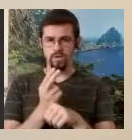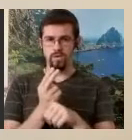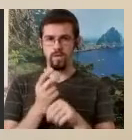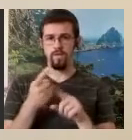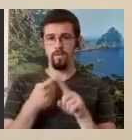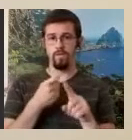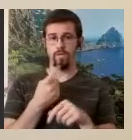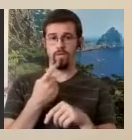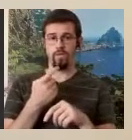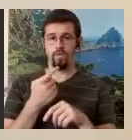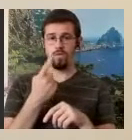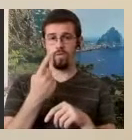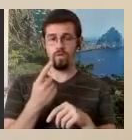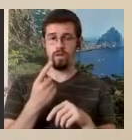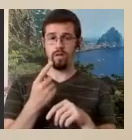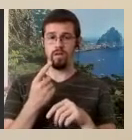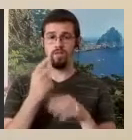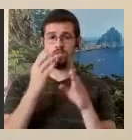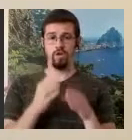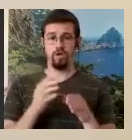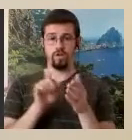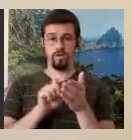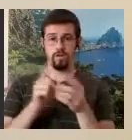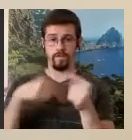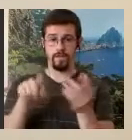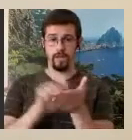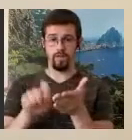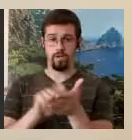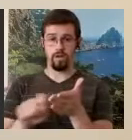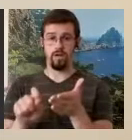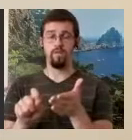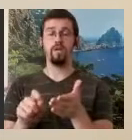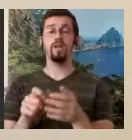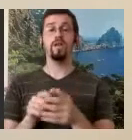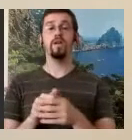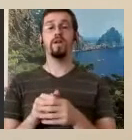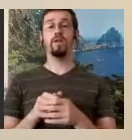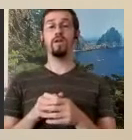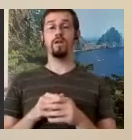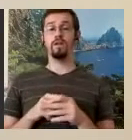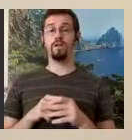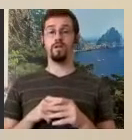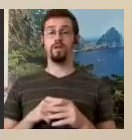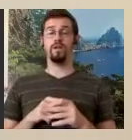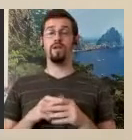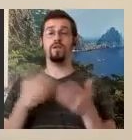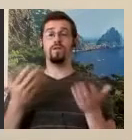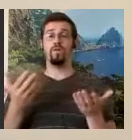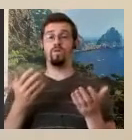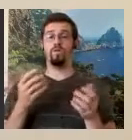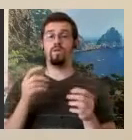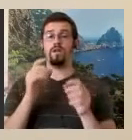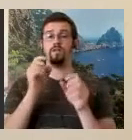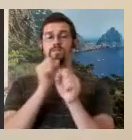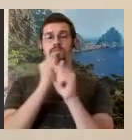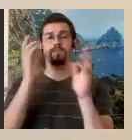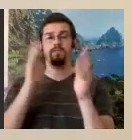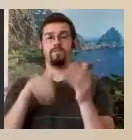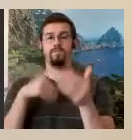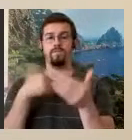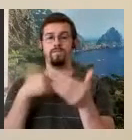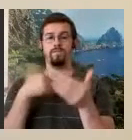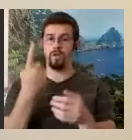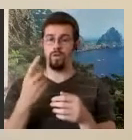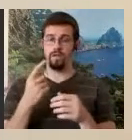system, which is sign writing. So I think sign writing is kind of evolving now to the stage where, rather than talking of sign writing as a